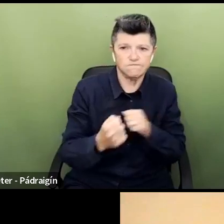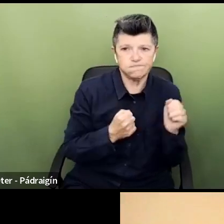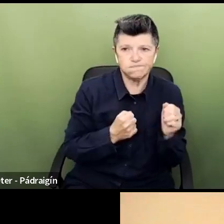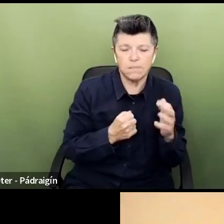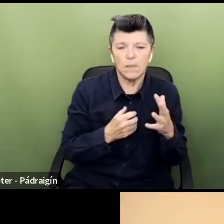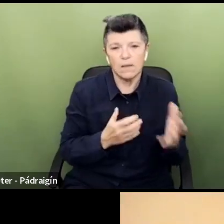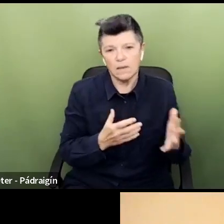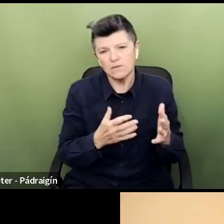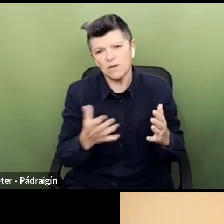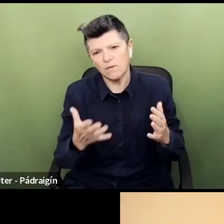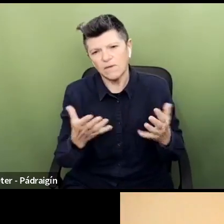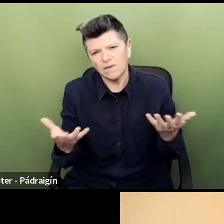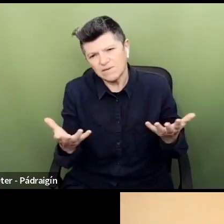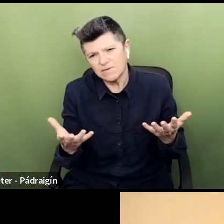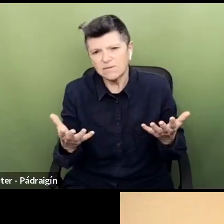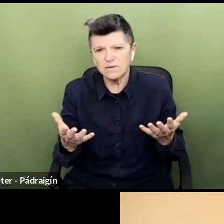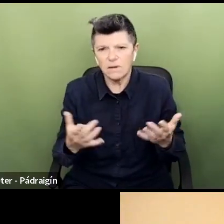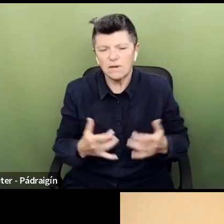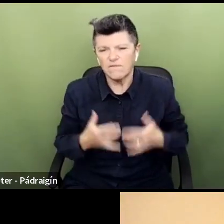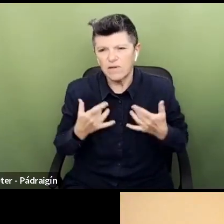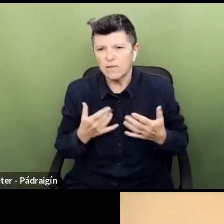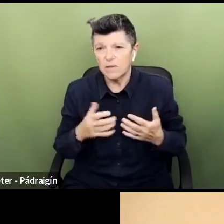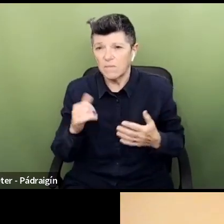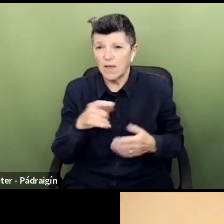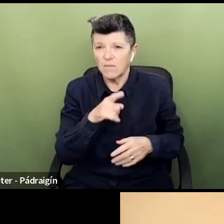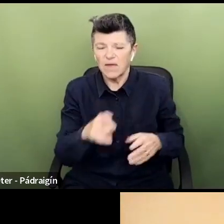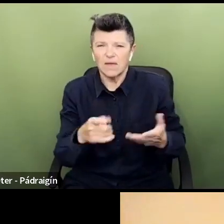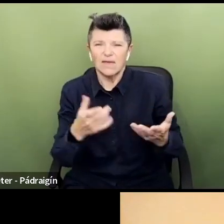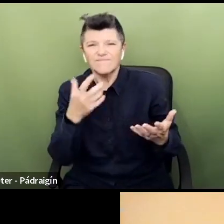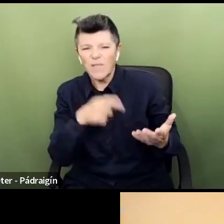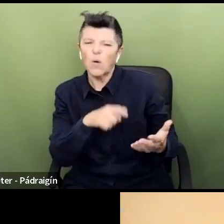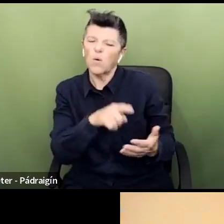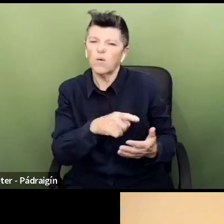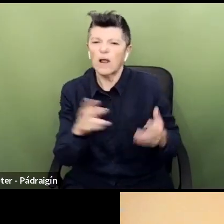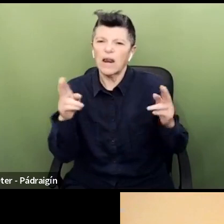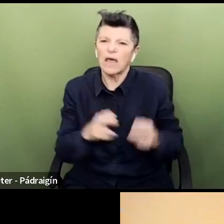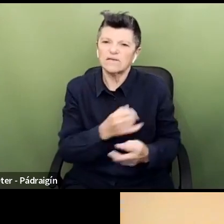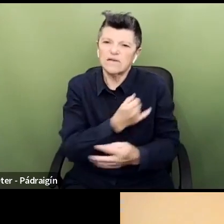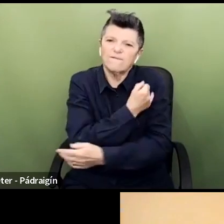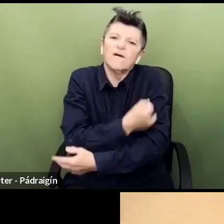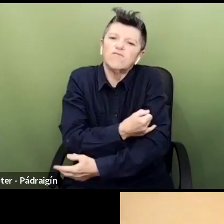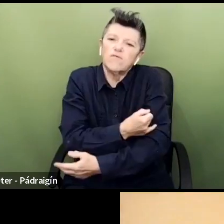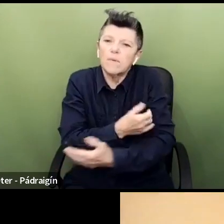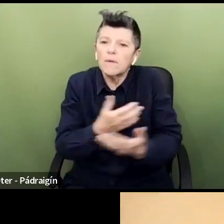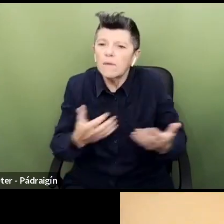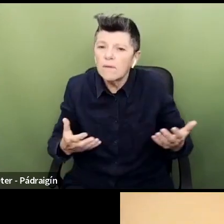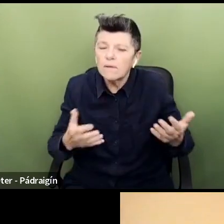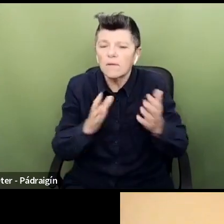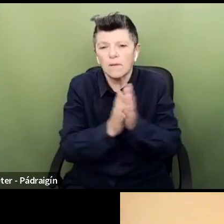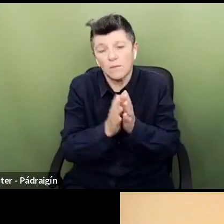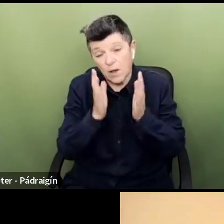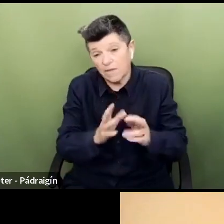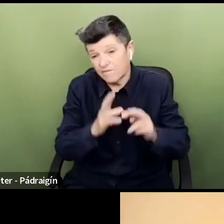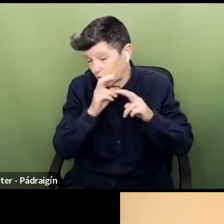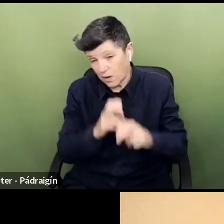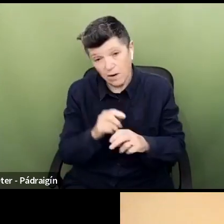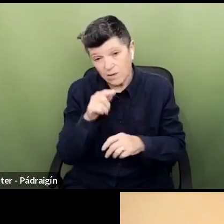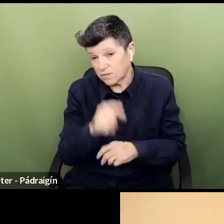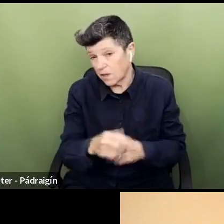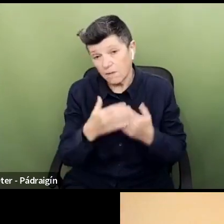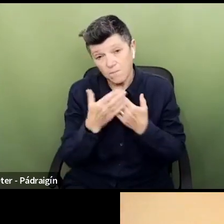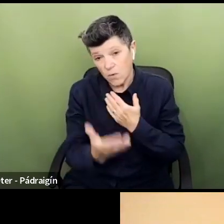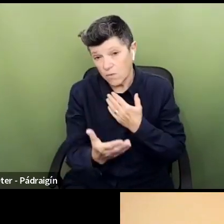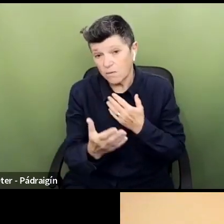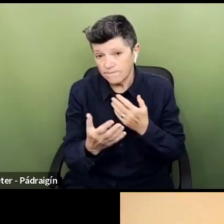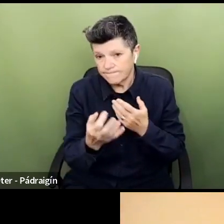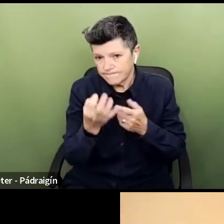they are kind of maybe less vulnerable. Not sure if, I think we have to analyze that certainly more closely, but